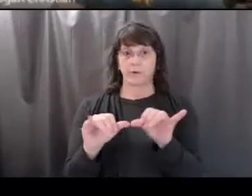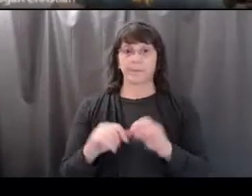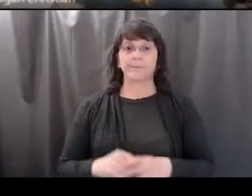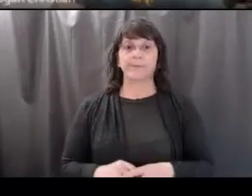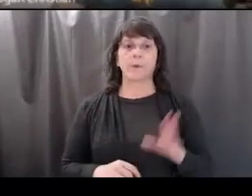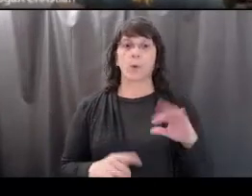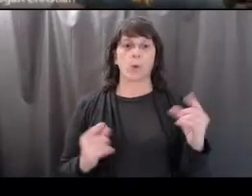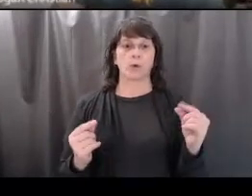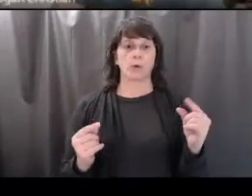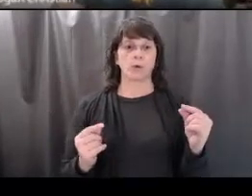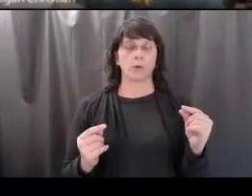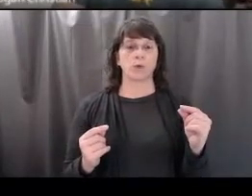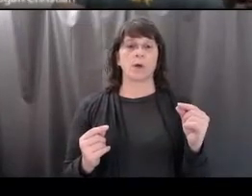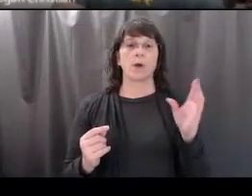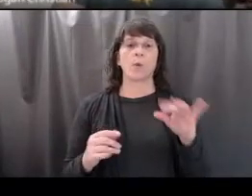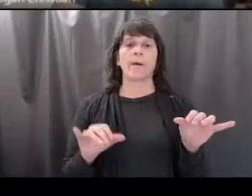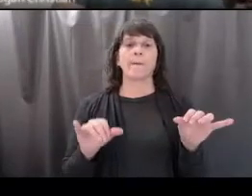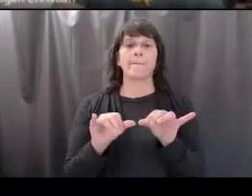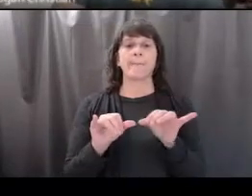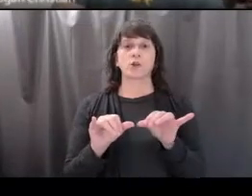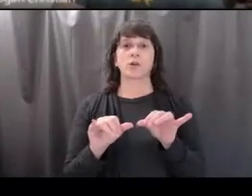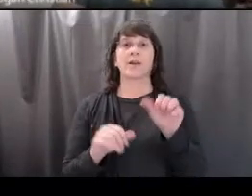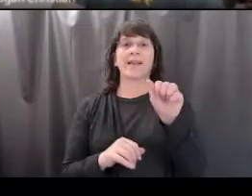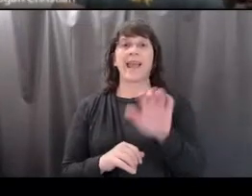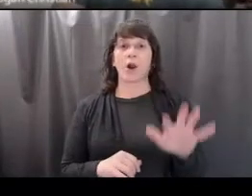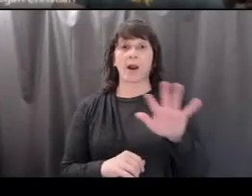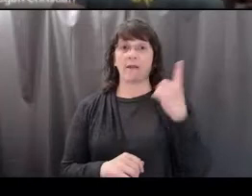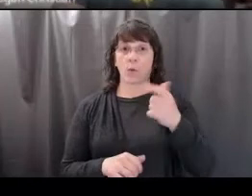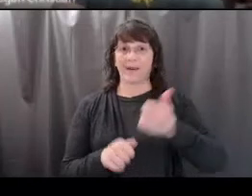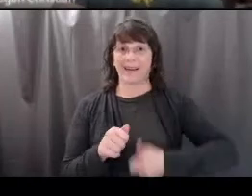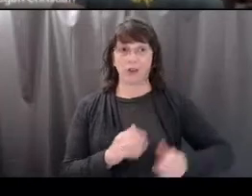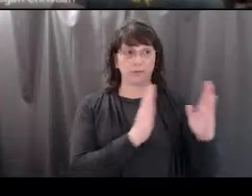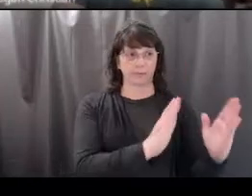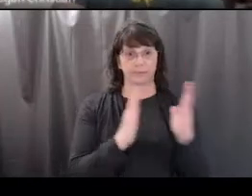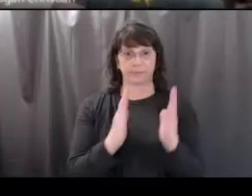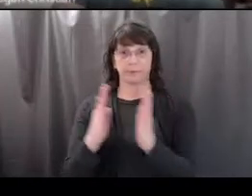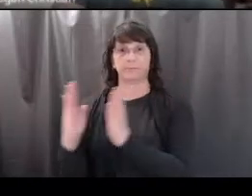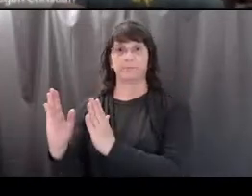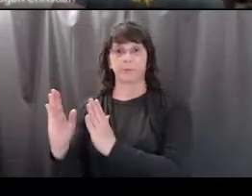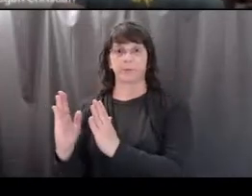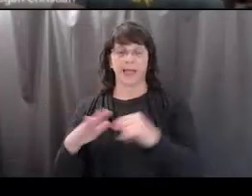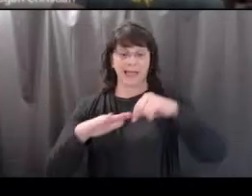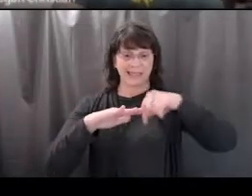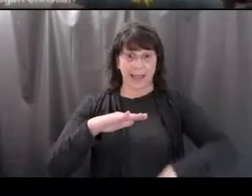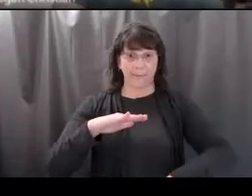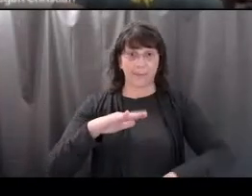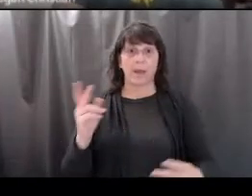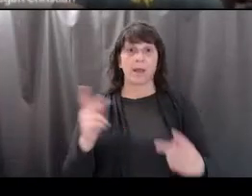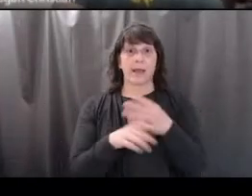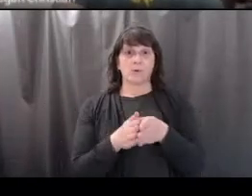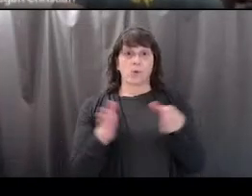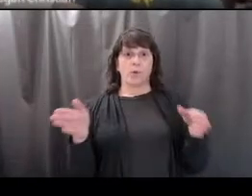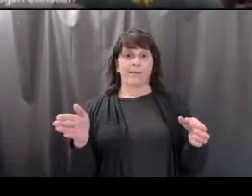And what they'll do is they'll measure the area of each of these subsections. So the depth times the